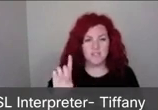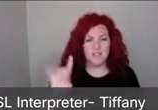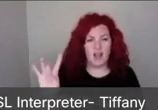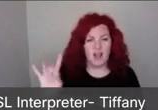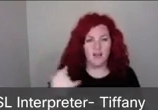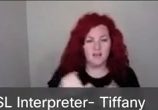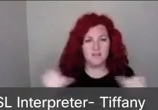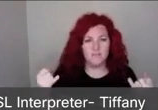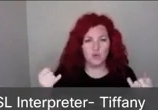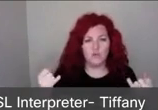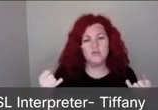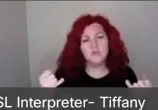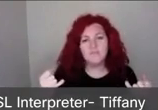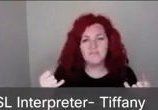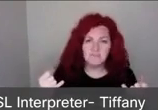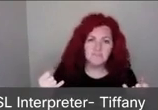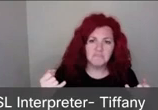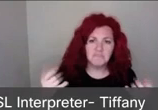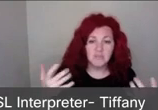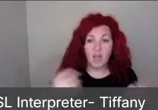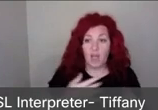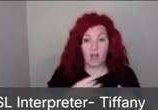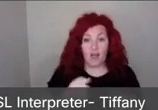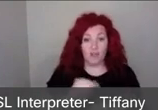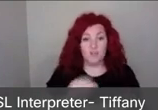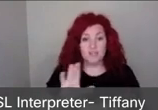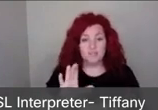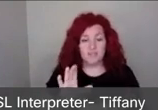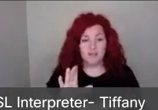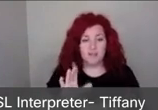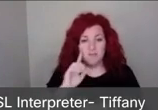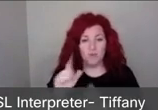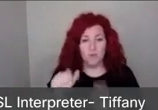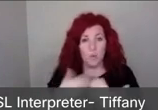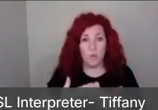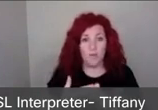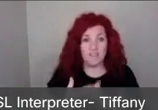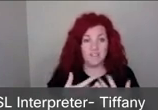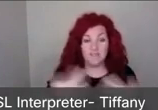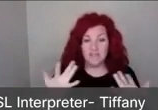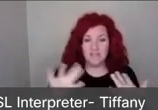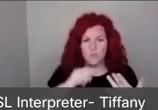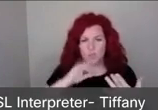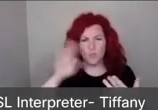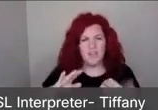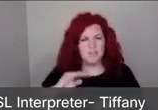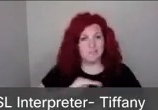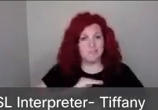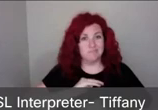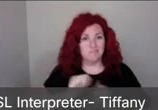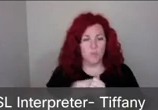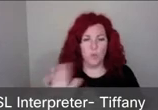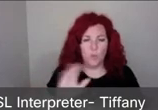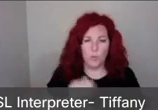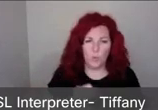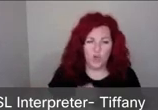borders, but the one thing I like to submit to us in all of these things is none of us are ever very happy with a lot of the work that's done,